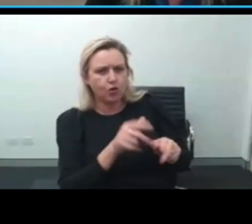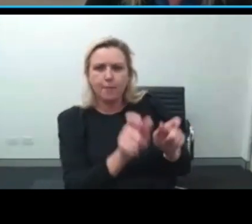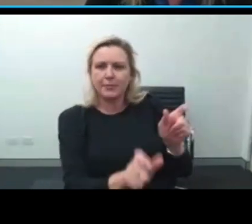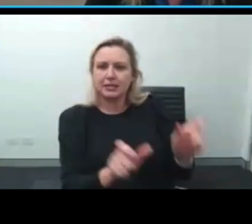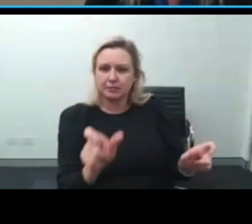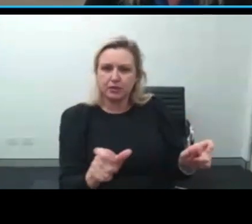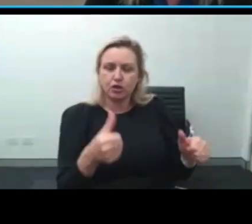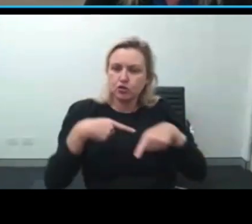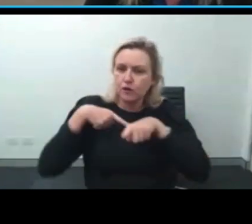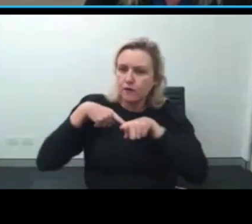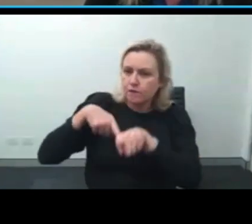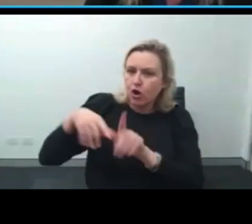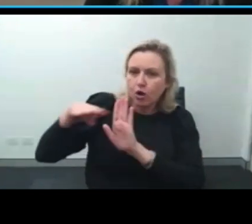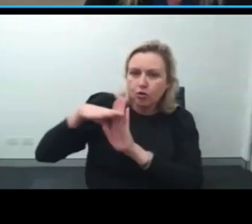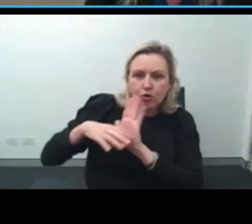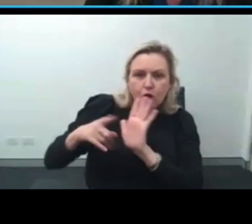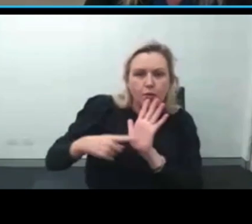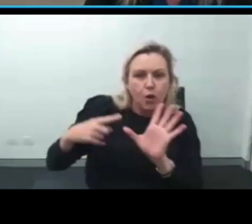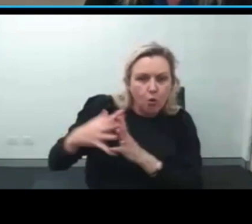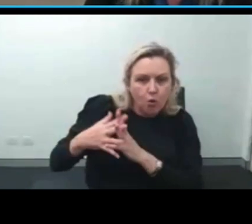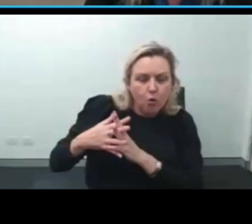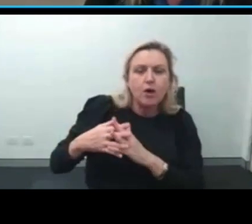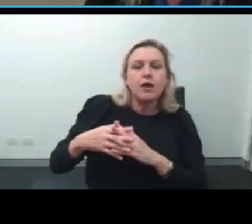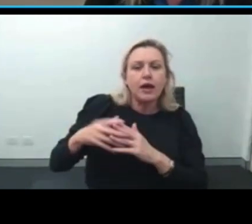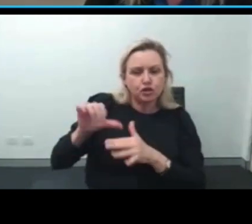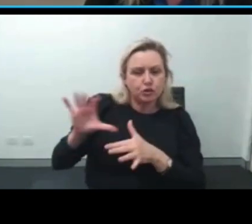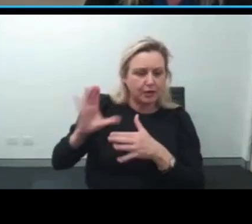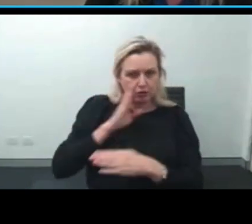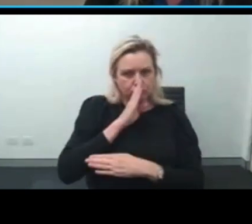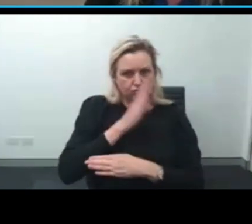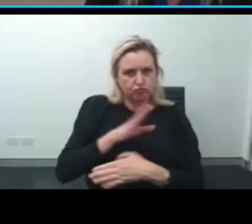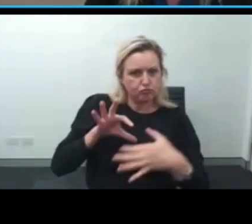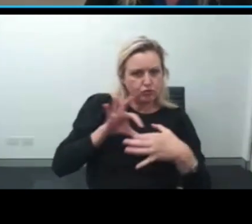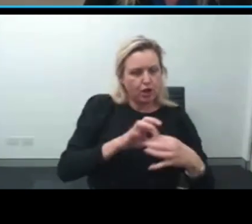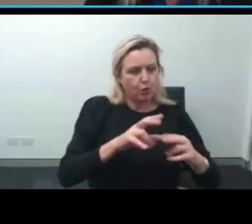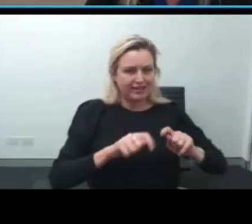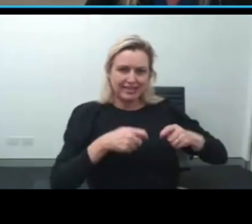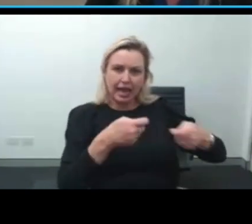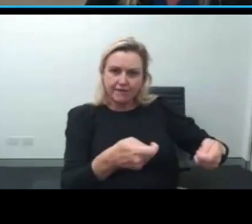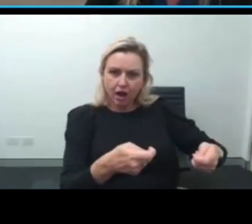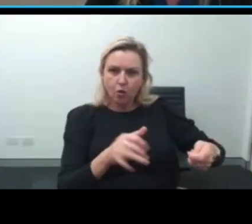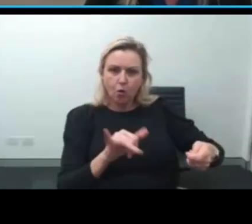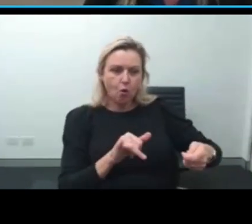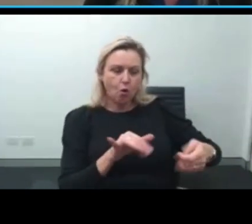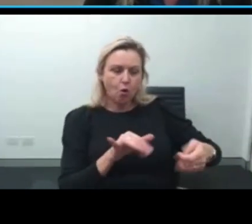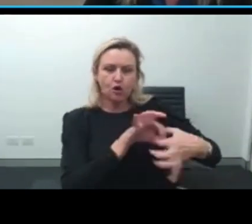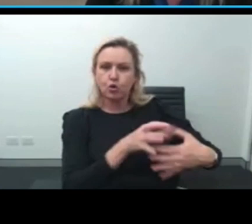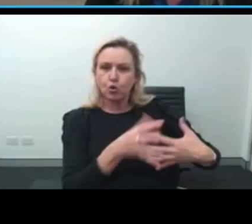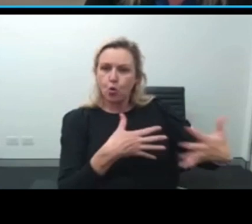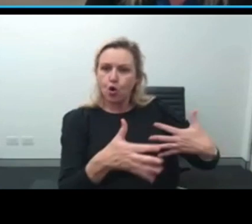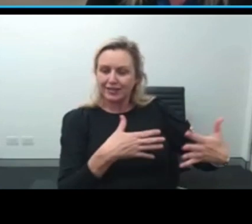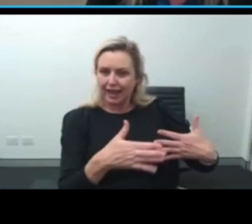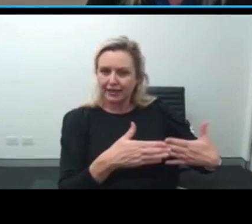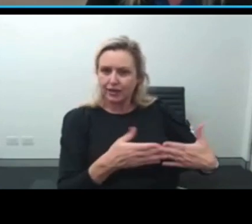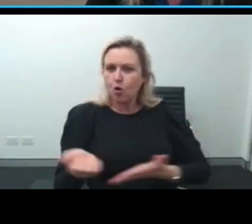the program requirements and legislation and directly related to delivering or coordinating allowable care and services or